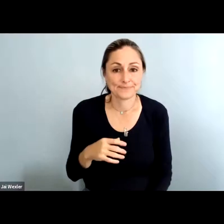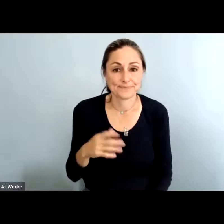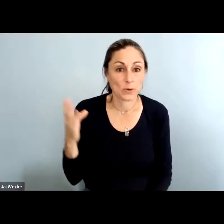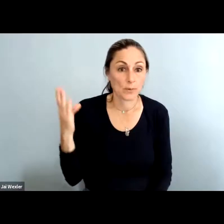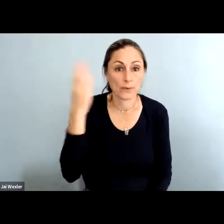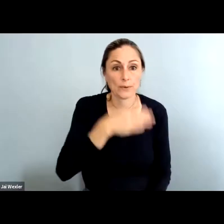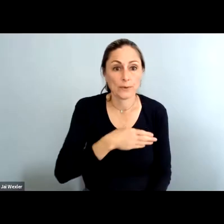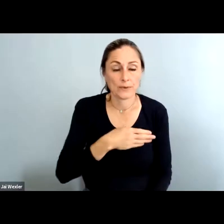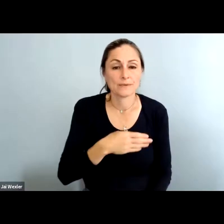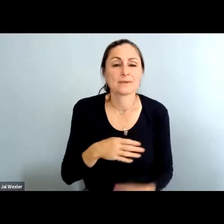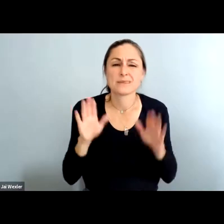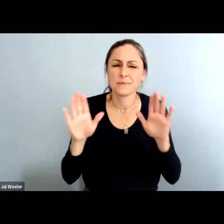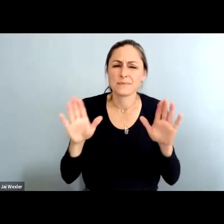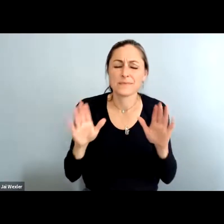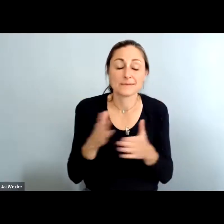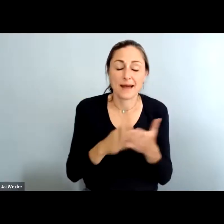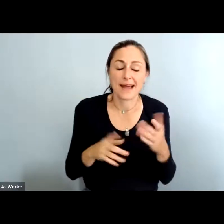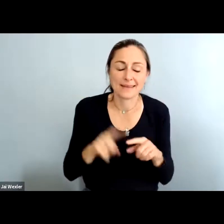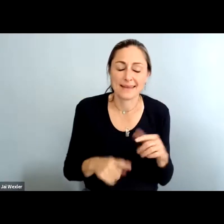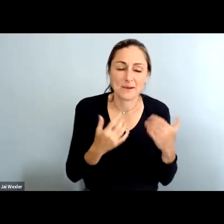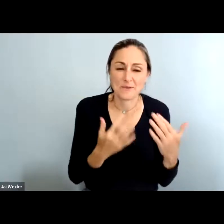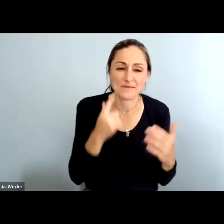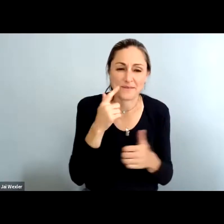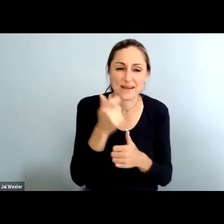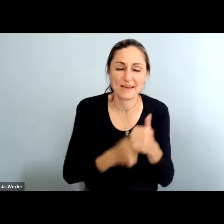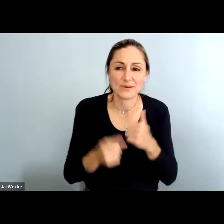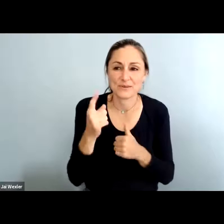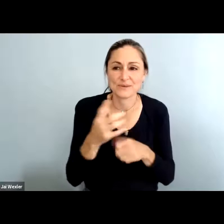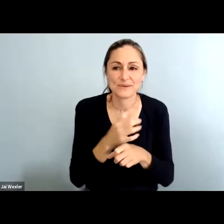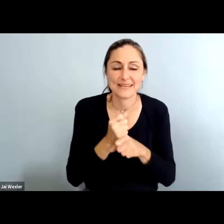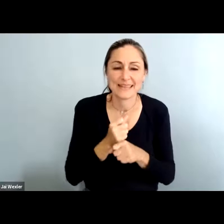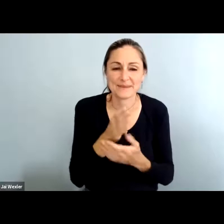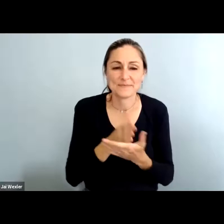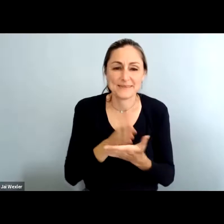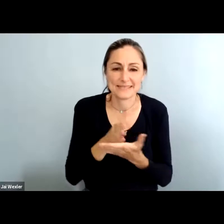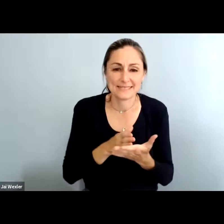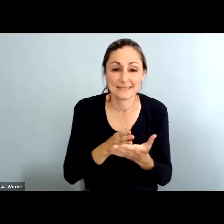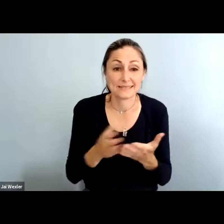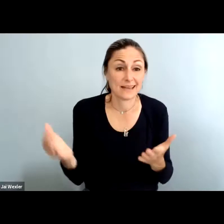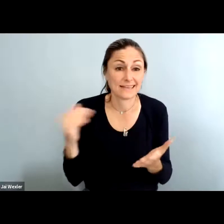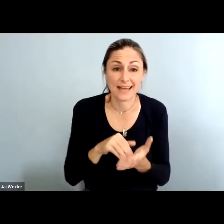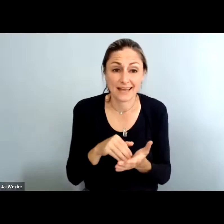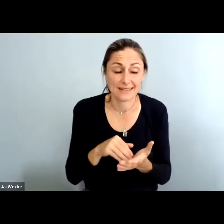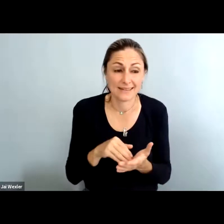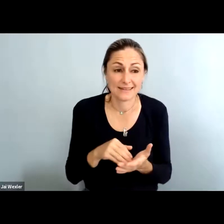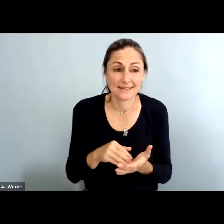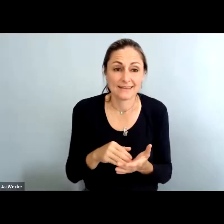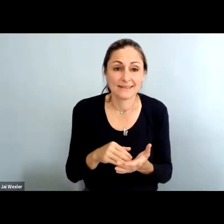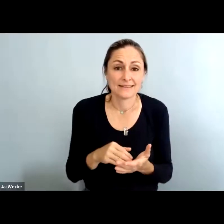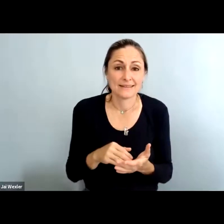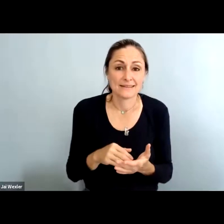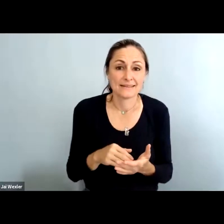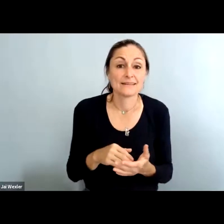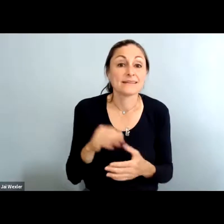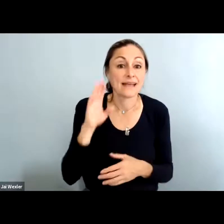It's an amazing piece. I can't wait for everybody to get these pieces. And again, these are going to